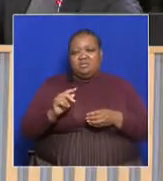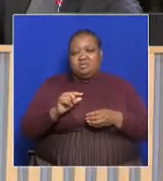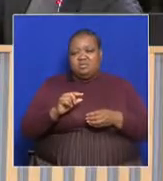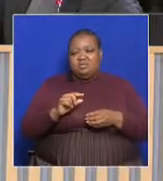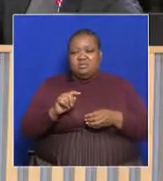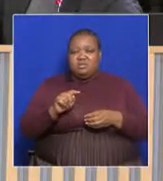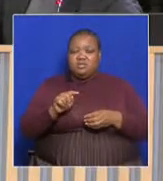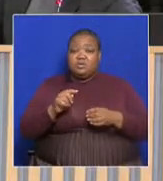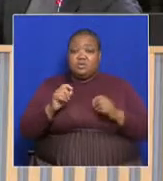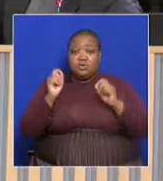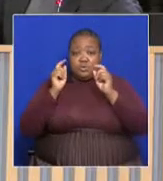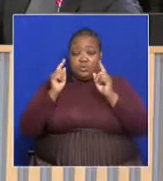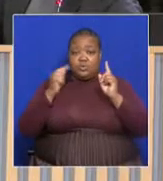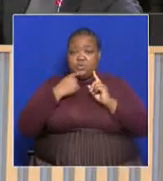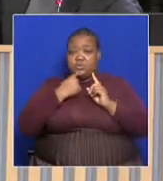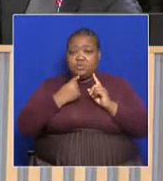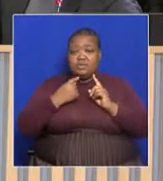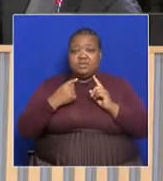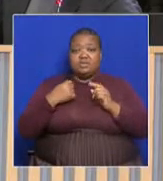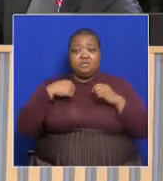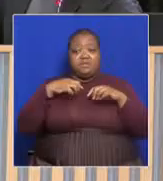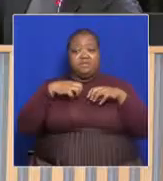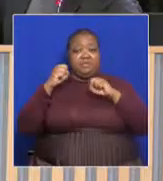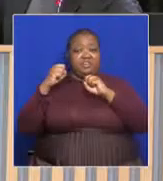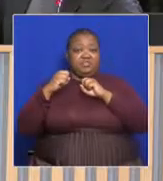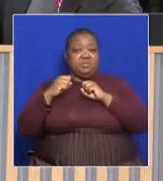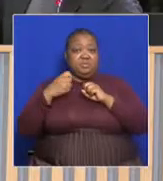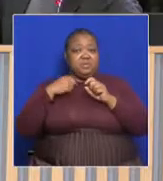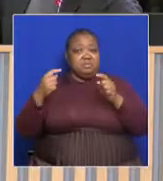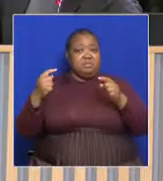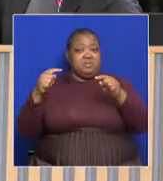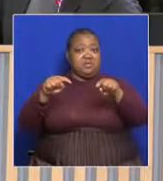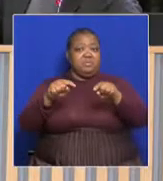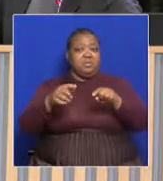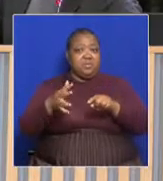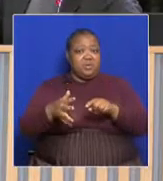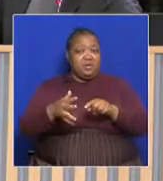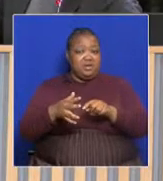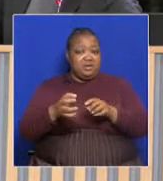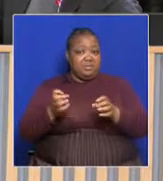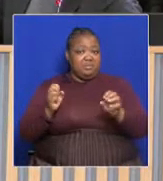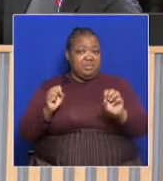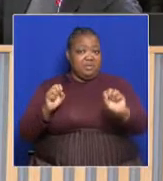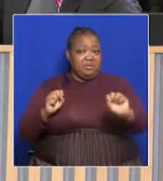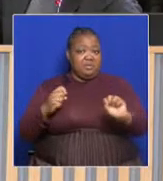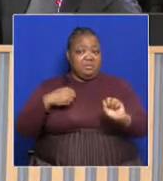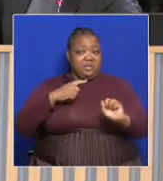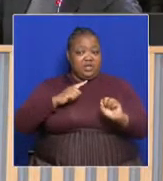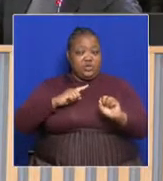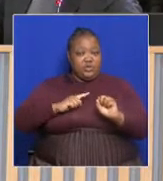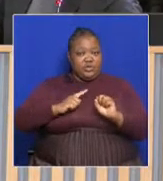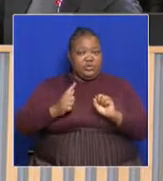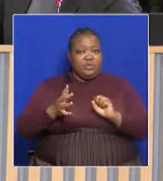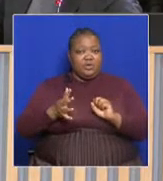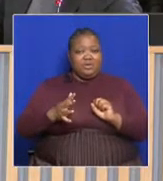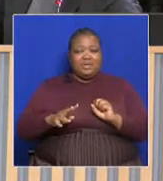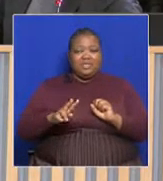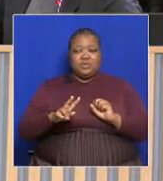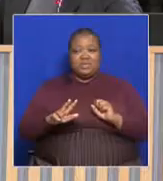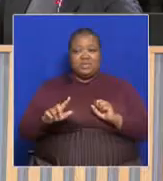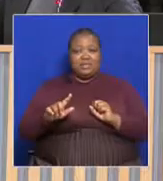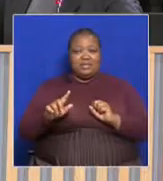say, come and fetch me, I will Yes. attend the briefing where I will be told that it is 27 kilograms